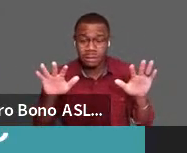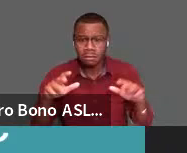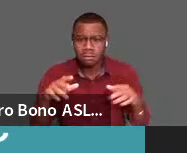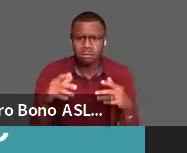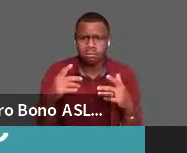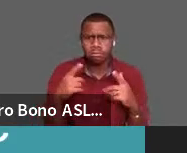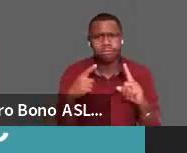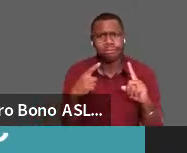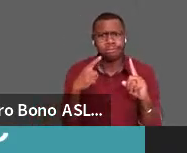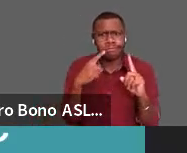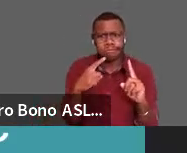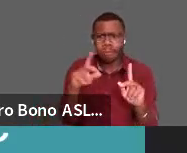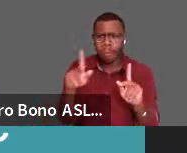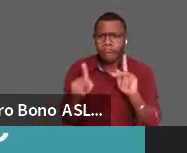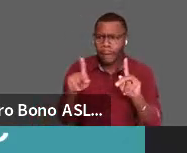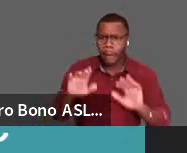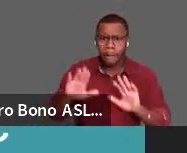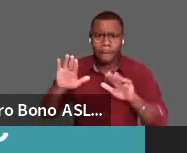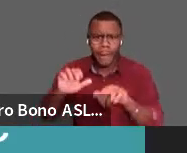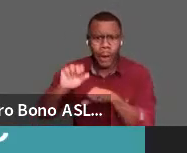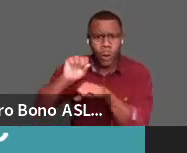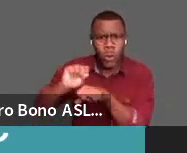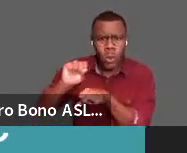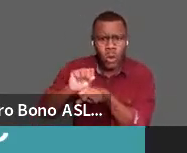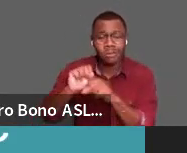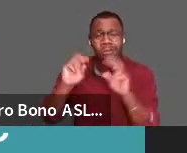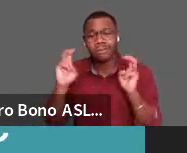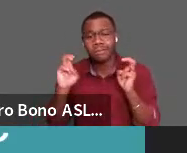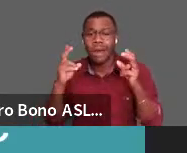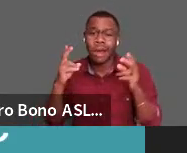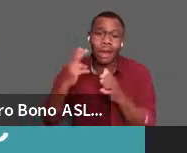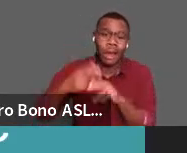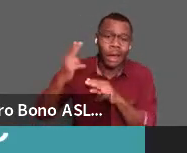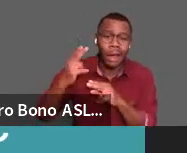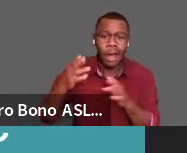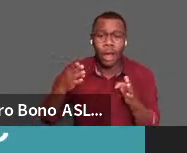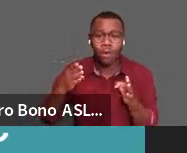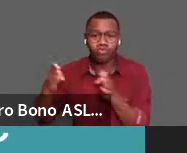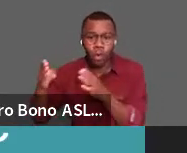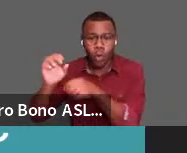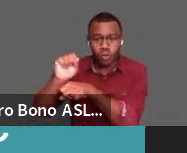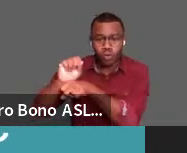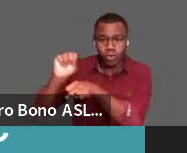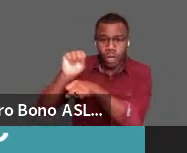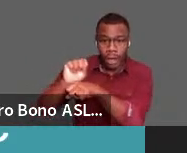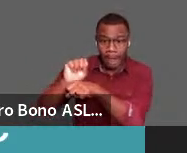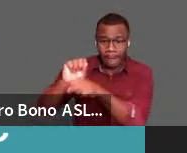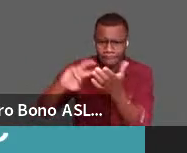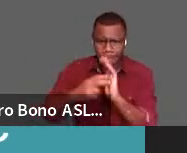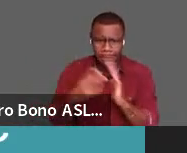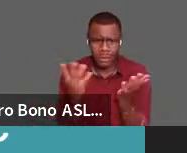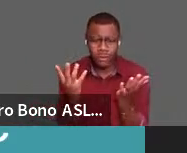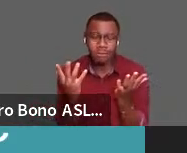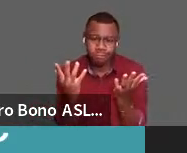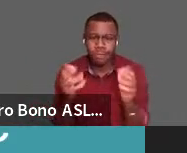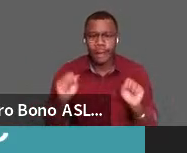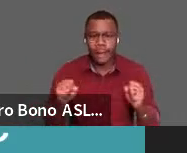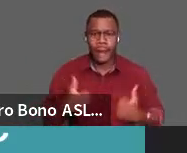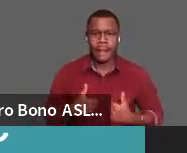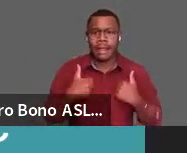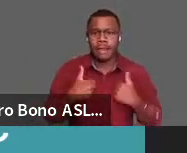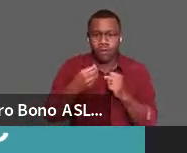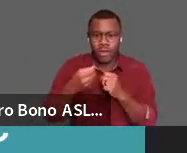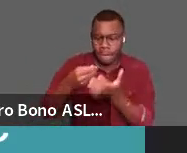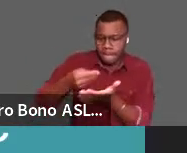in quality, what we consider to be high road jobs. That means jobs that provide for a living wage,